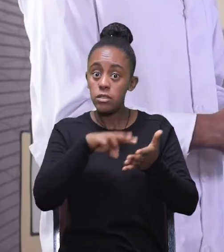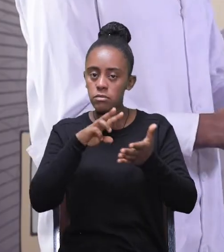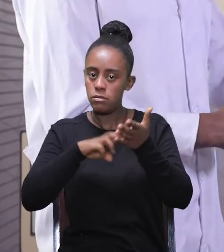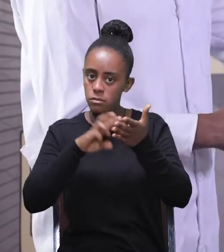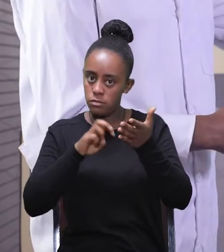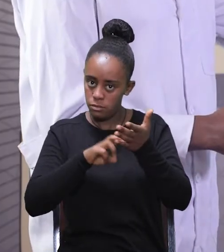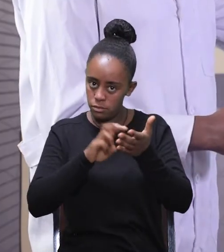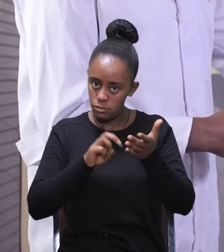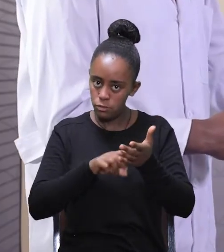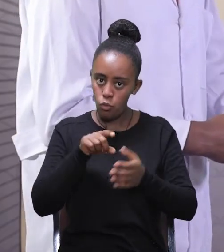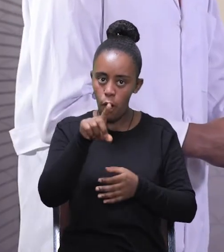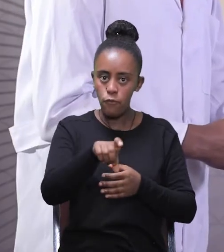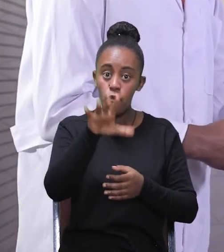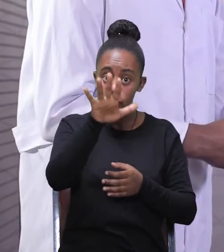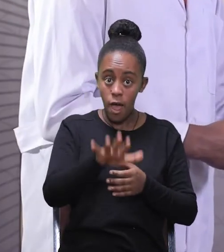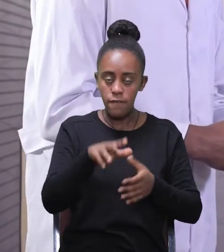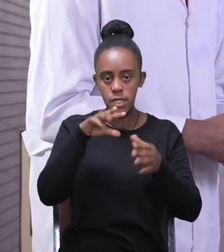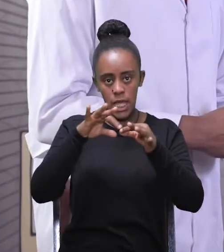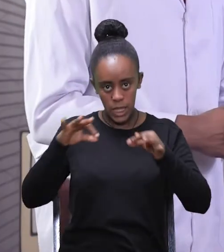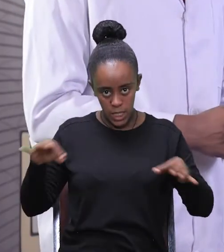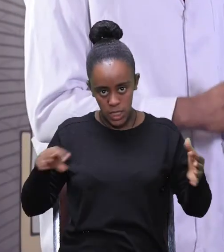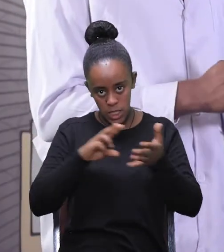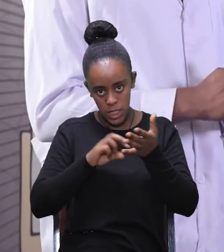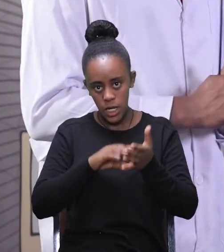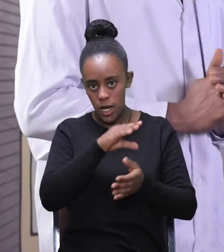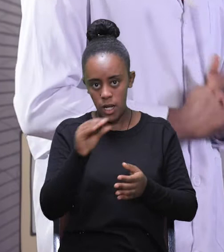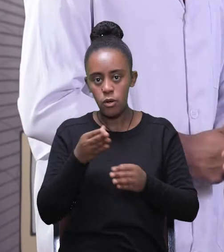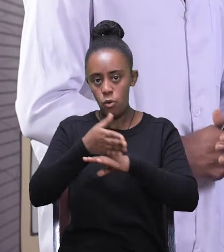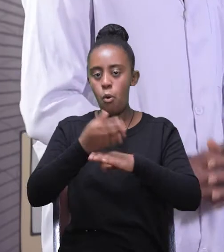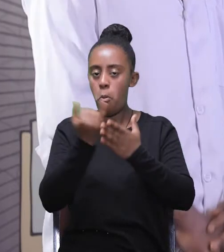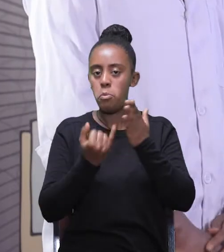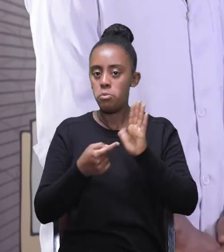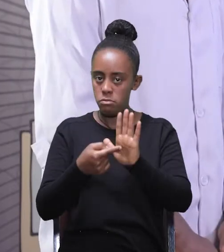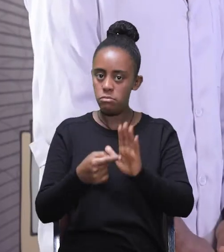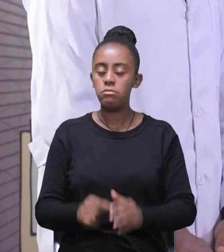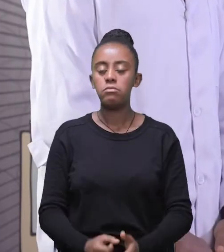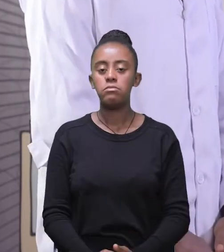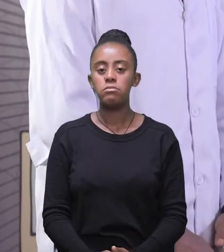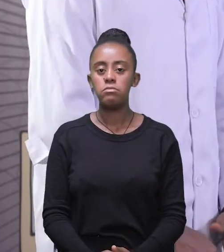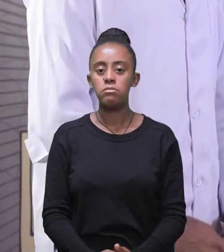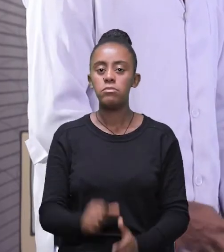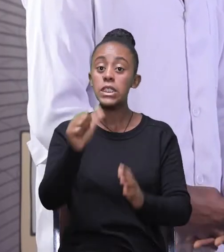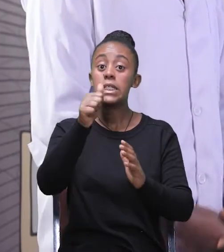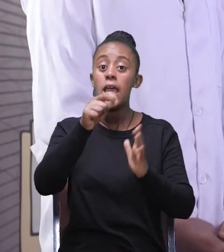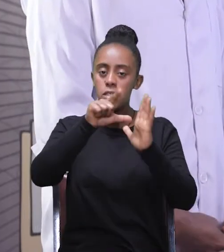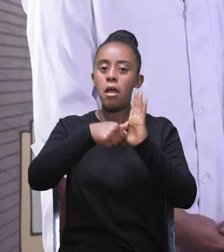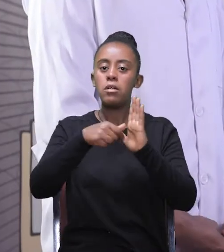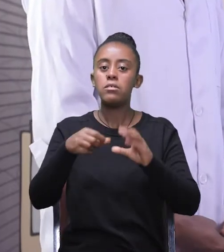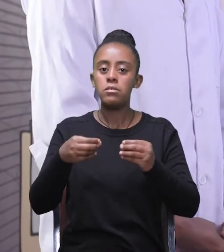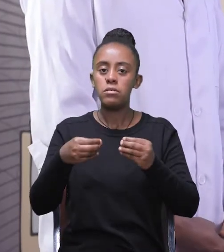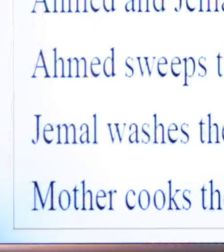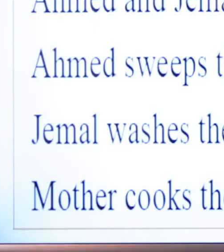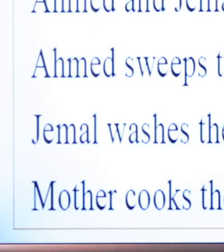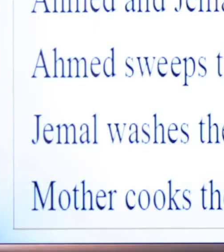task. You have to read the 5 sentences and I will show you a picture, student. I will give you 10 seconds for this